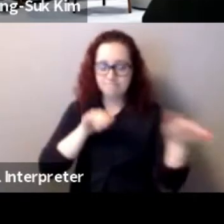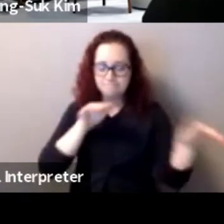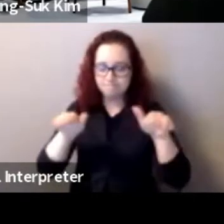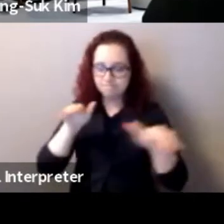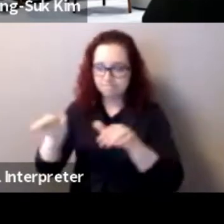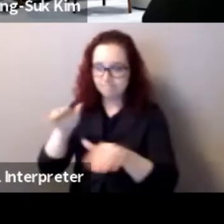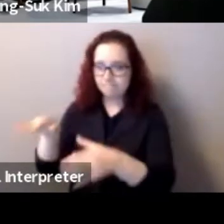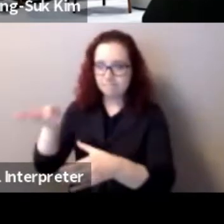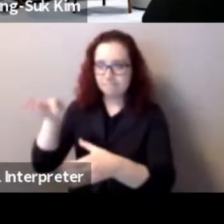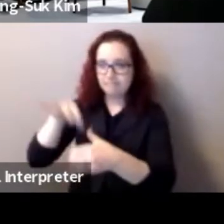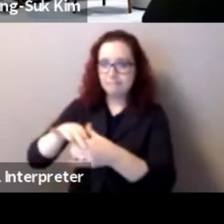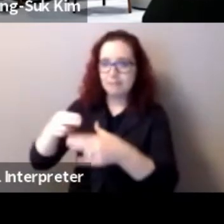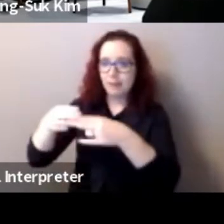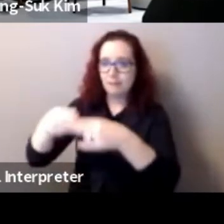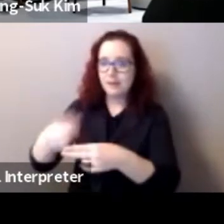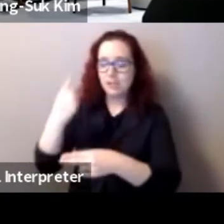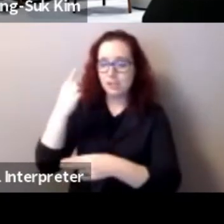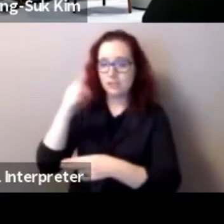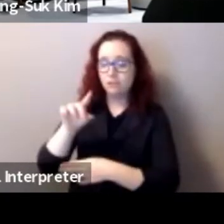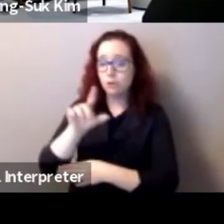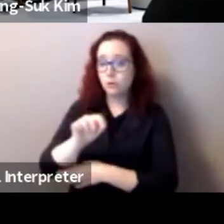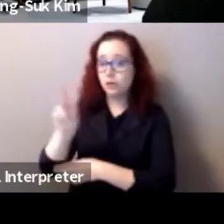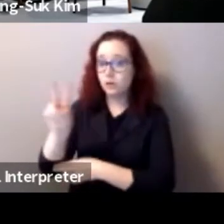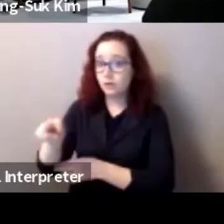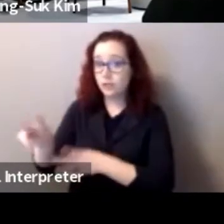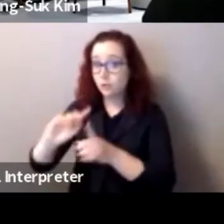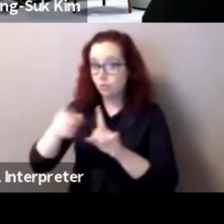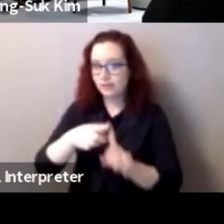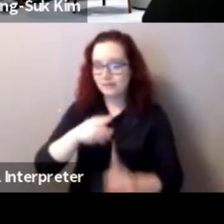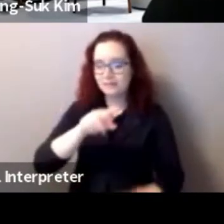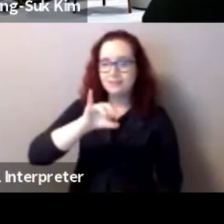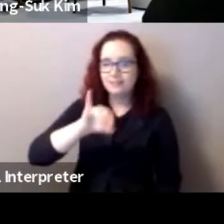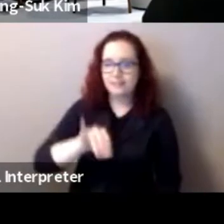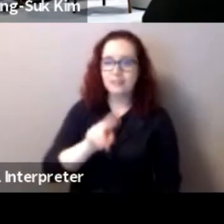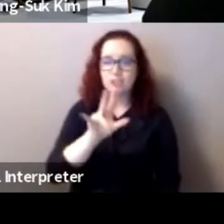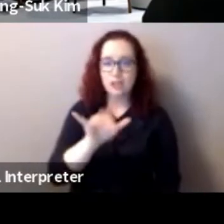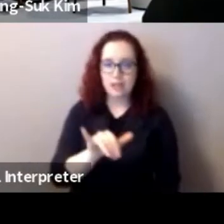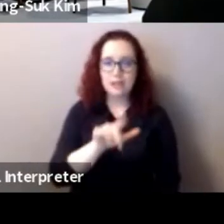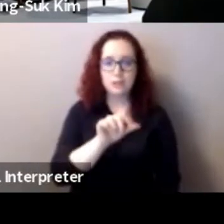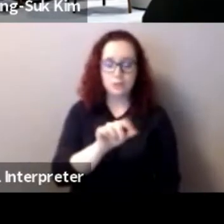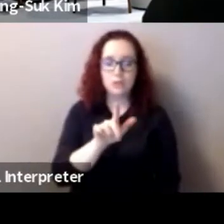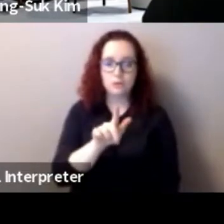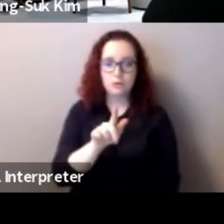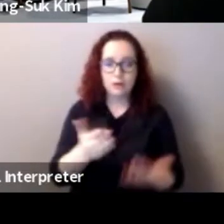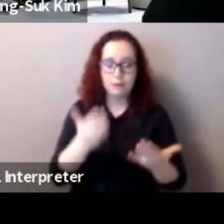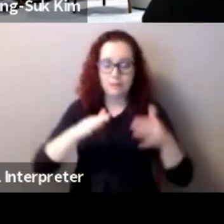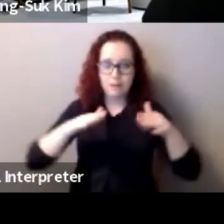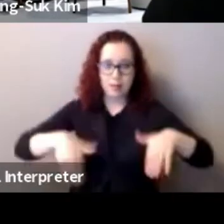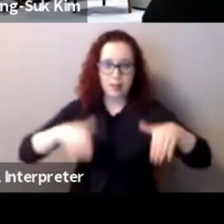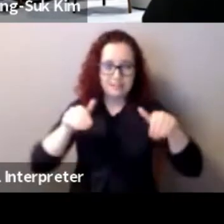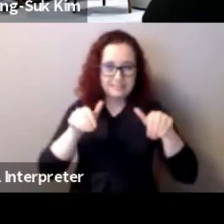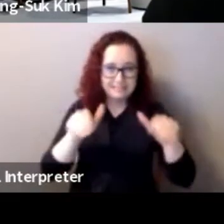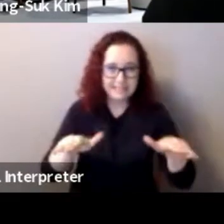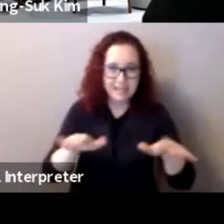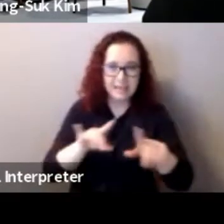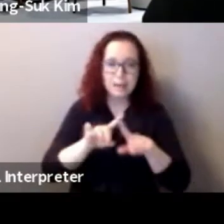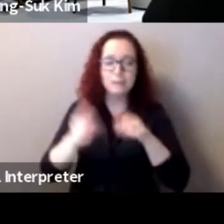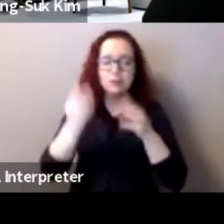for 2022 as early as July of this year. You may not send it out, but start thinking about that process.